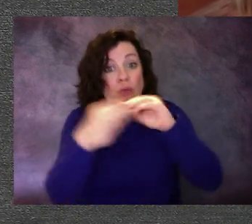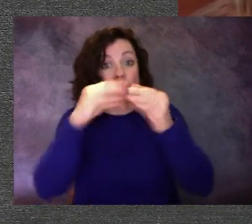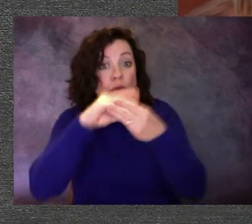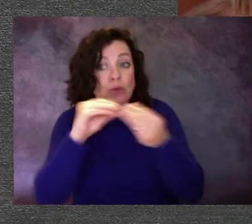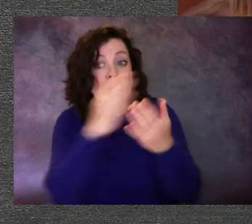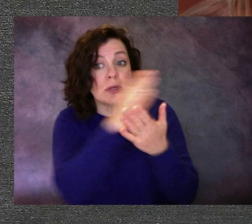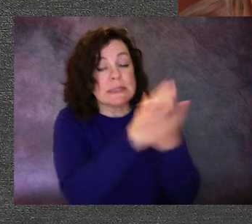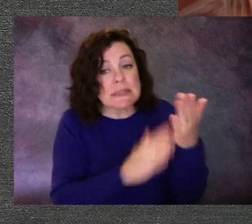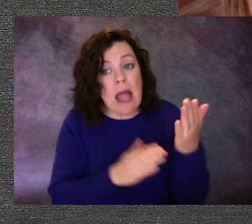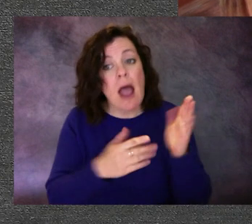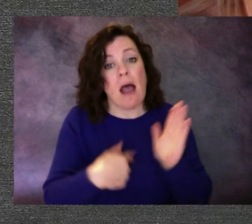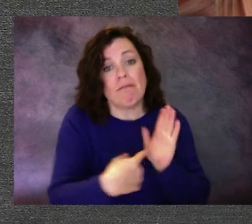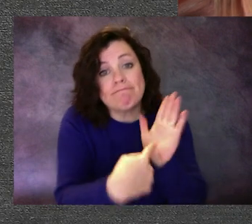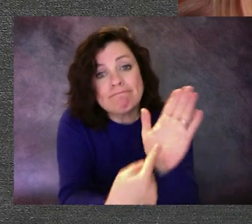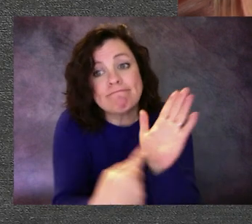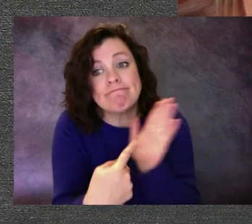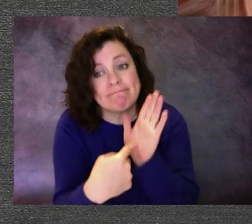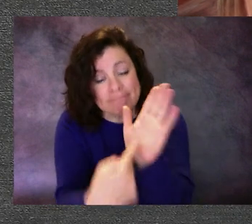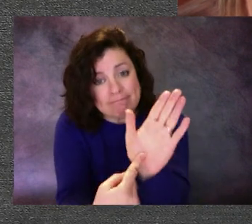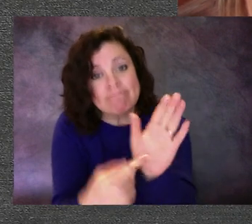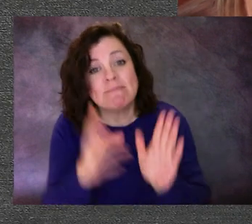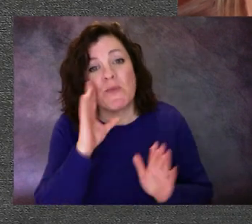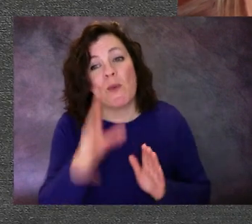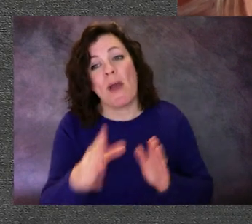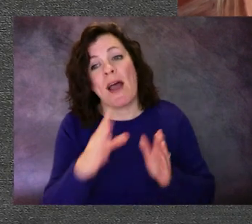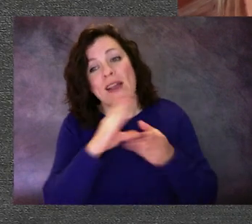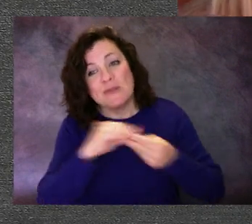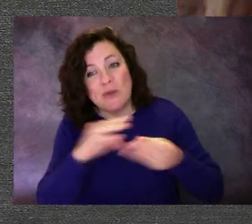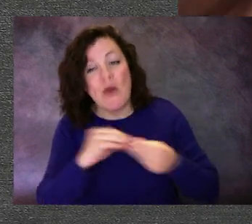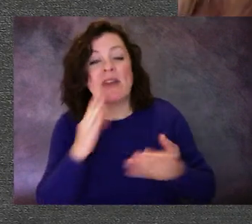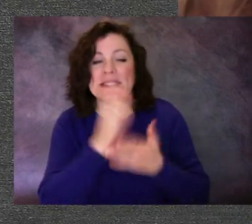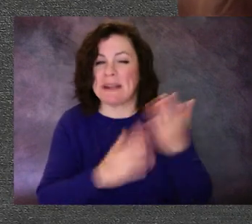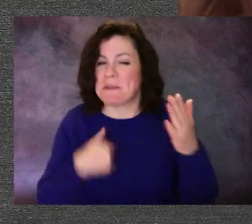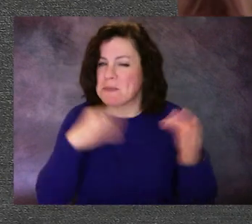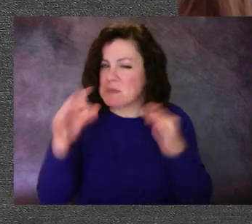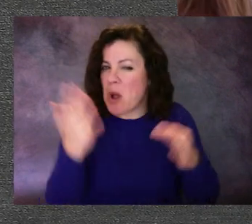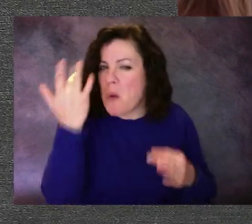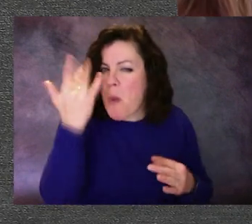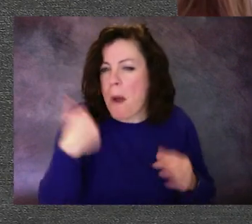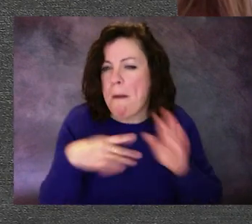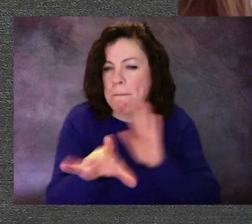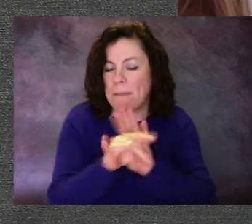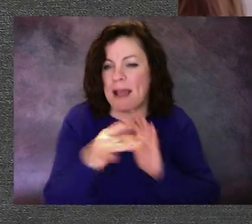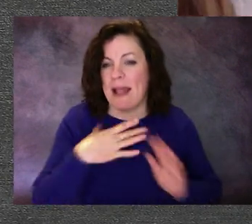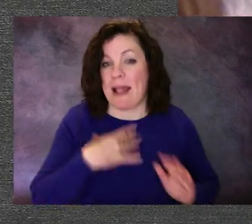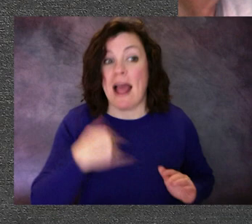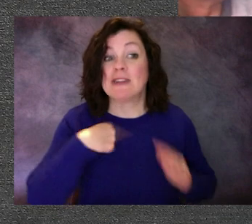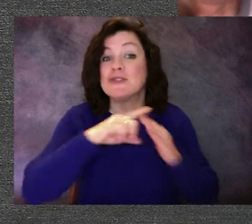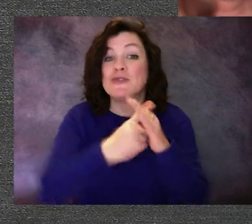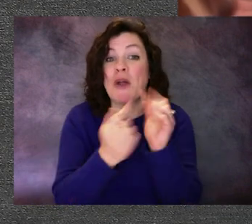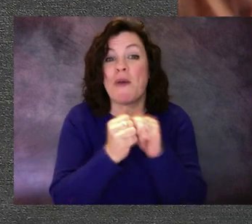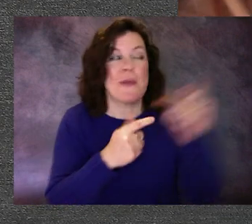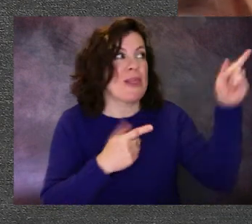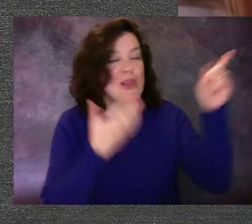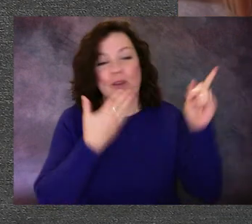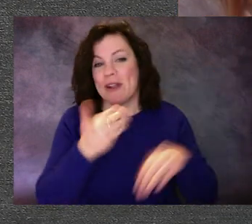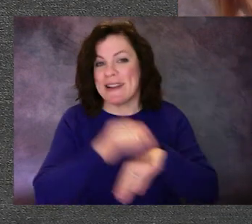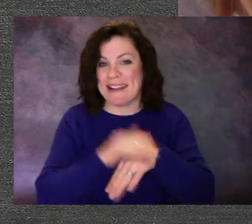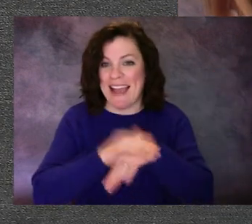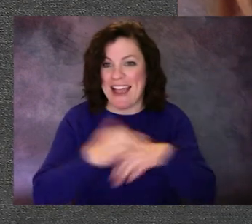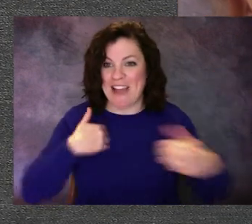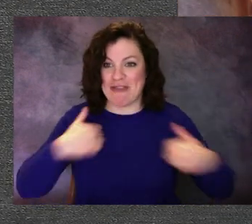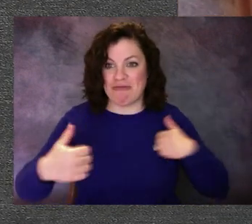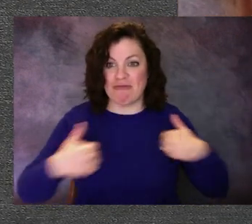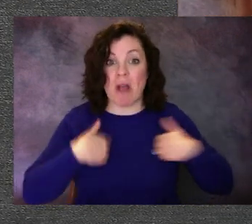you, and then I'll explain to you what they're about and why I chose them. I'm going to start with Goodnight Gorilla. Like I said,